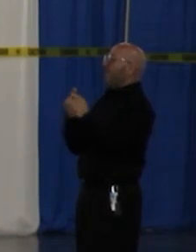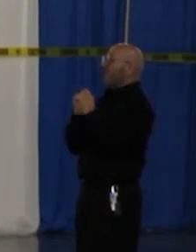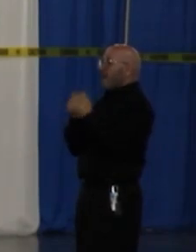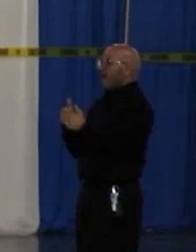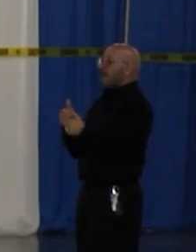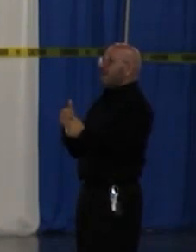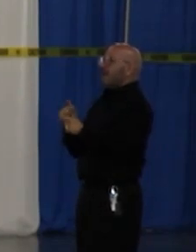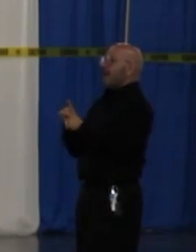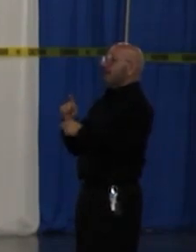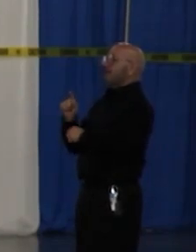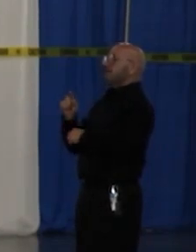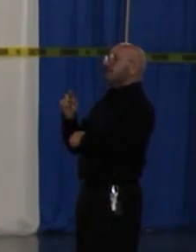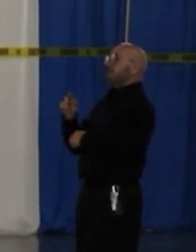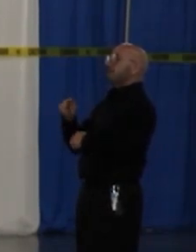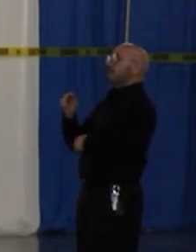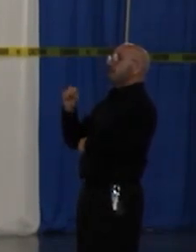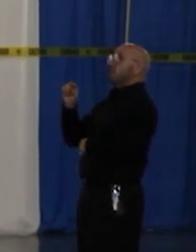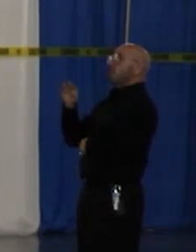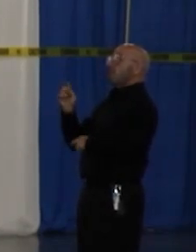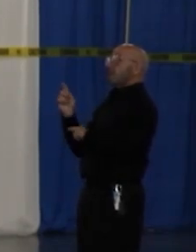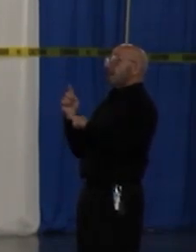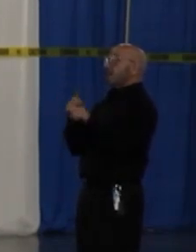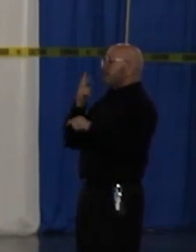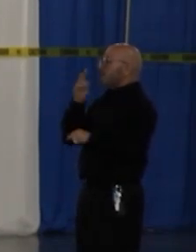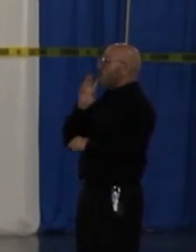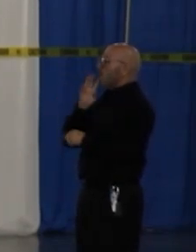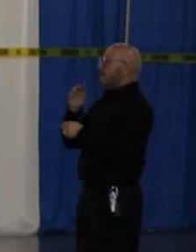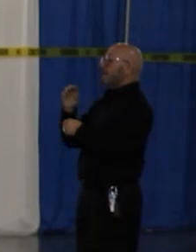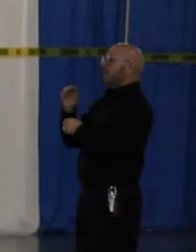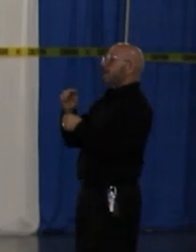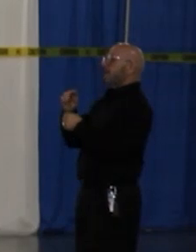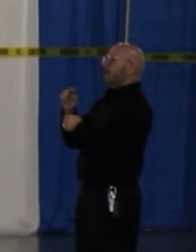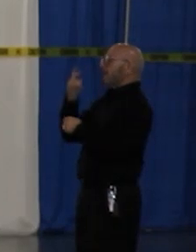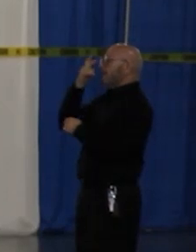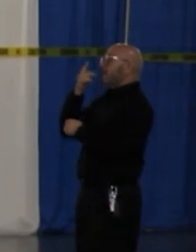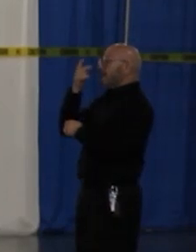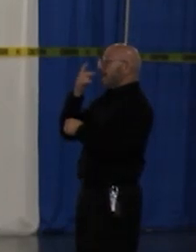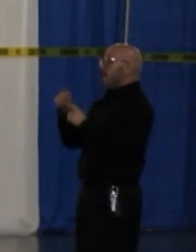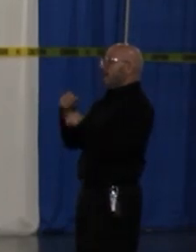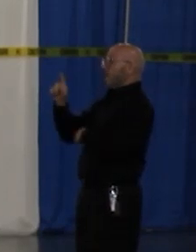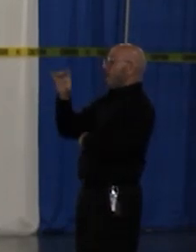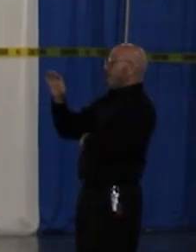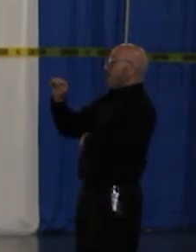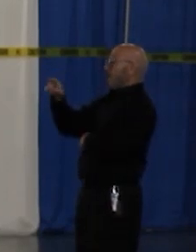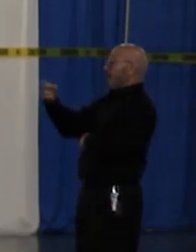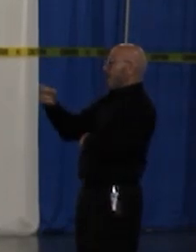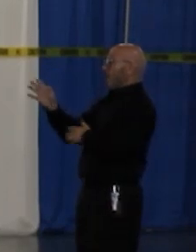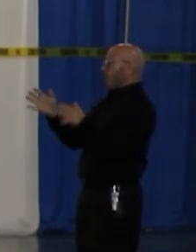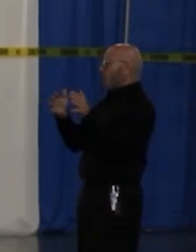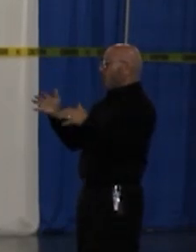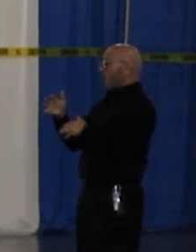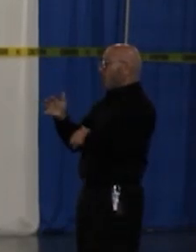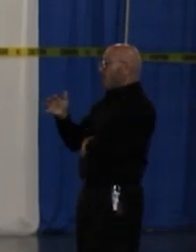was approaching Houston. And those pinks, we actually changed the color scale to show this. Those pink colors are 100-mile-per-hour winds that the